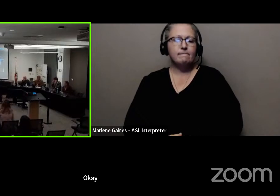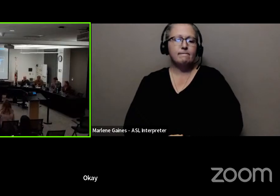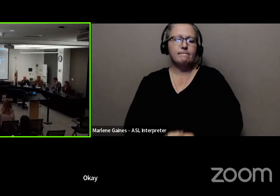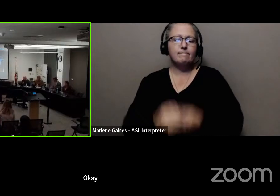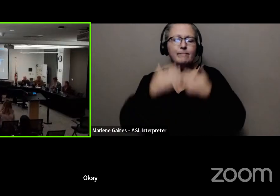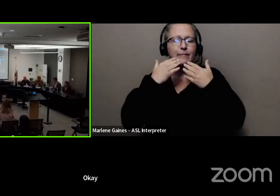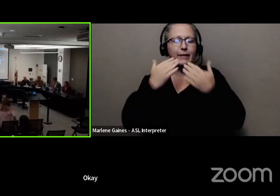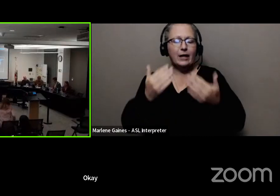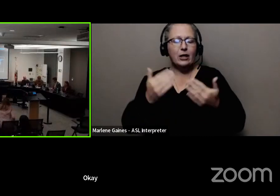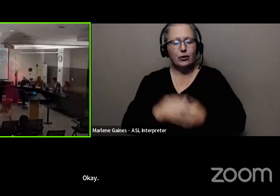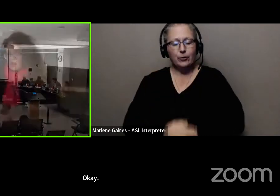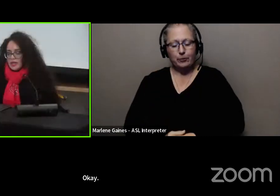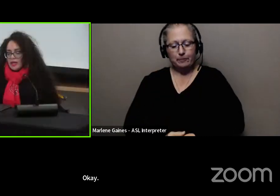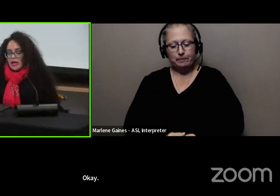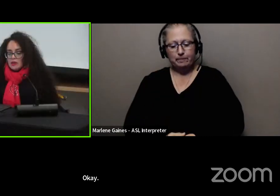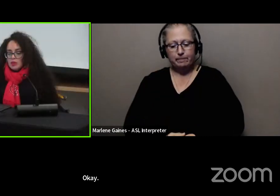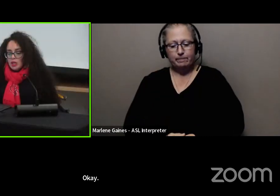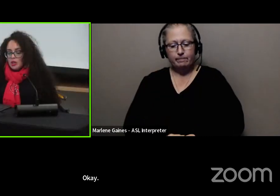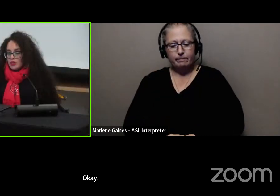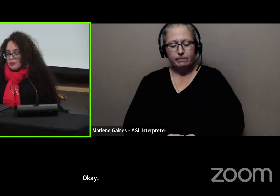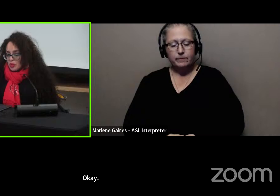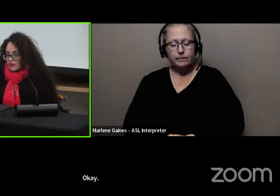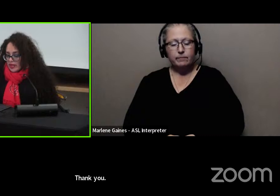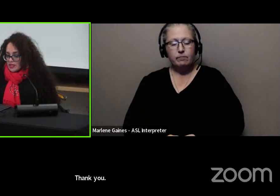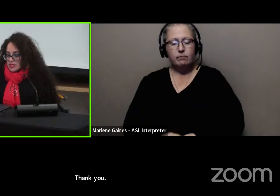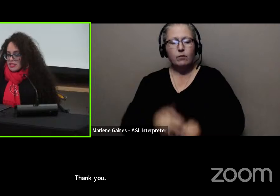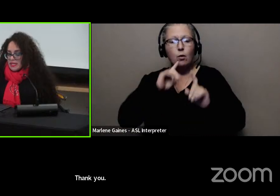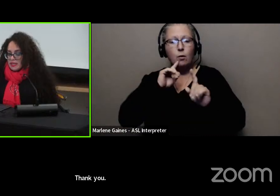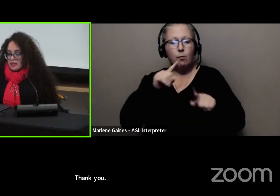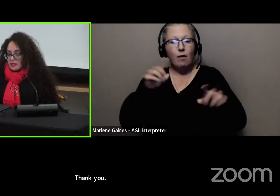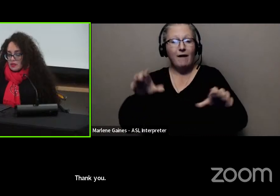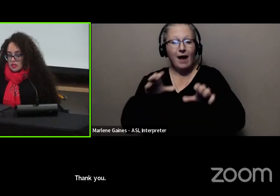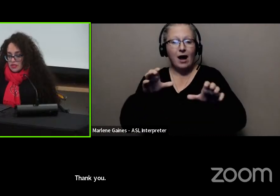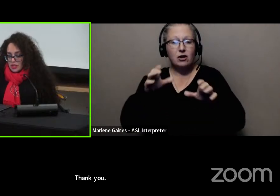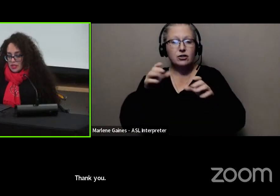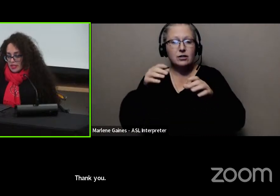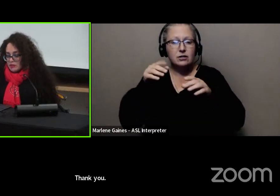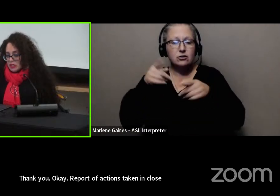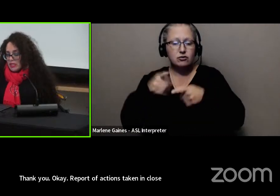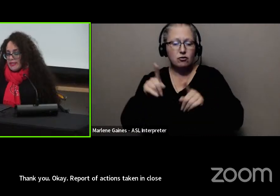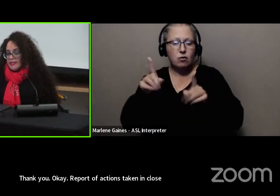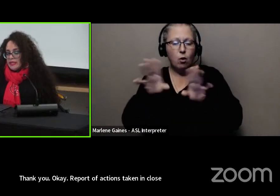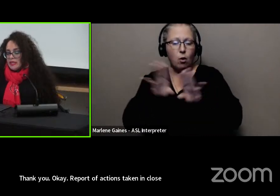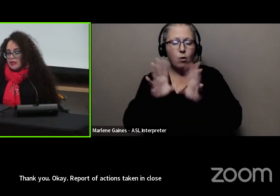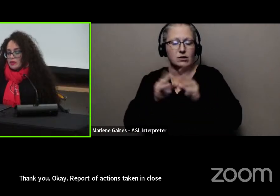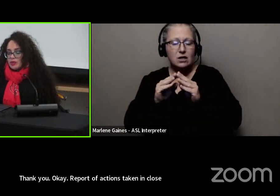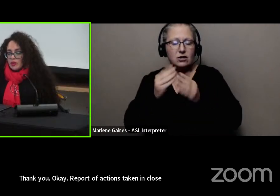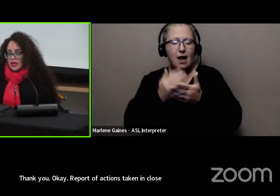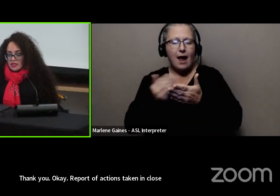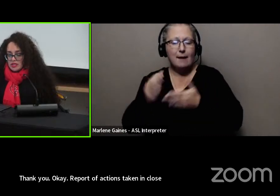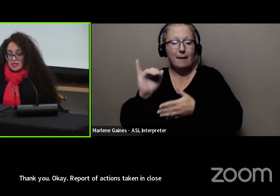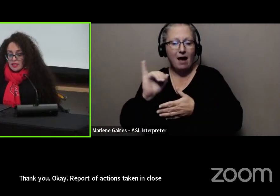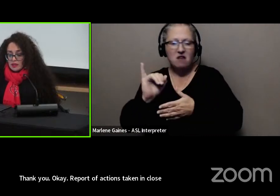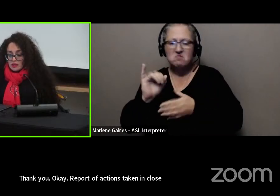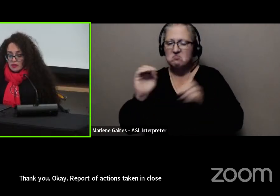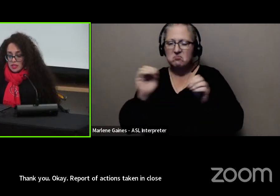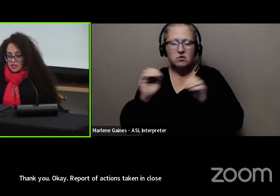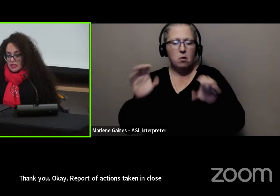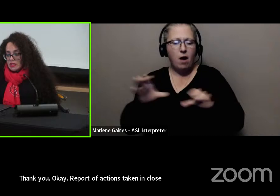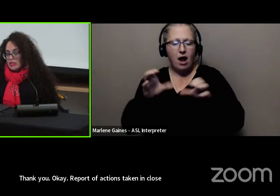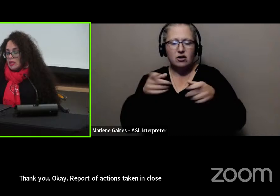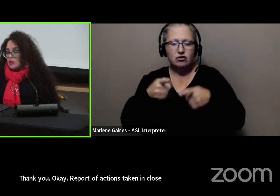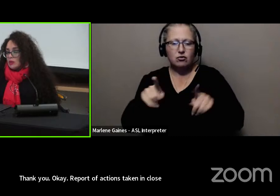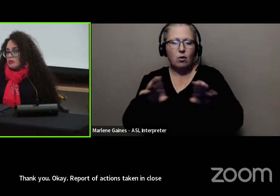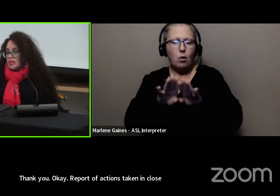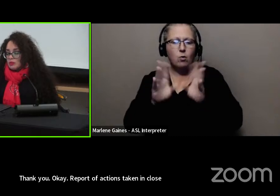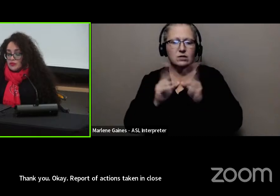Thank you. Okay, report of actions taken in closed session, item I. There were no actions taken in closed